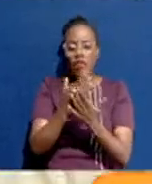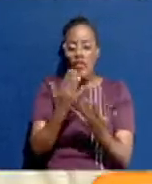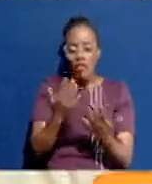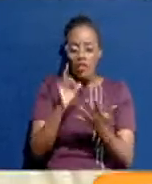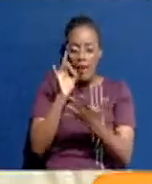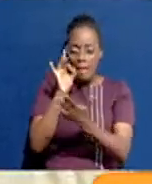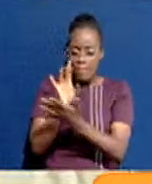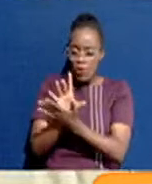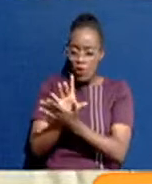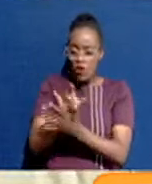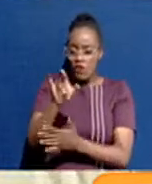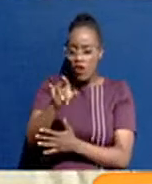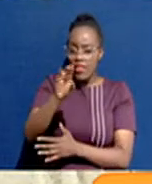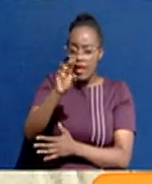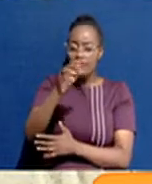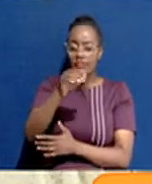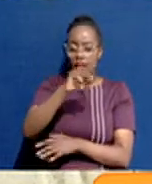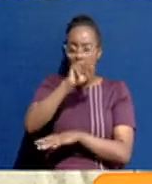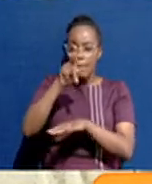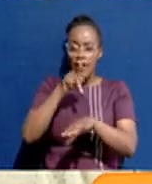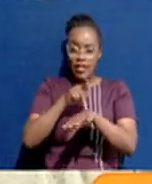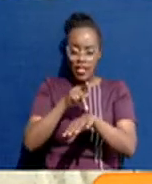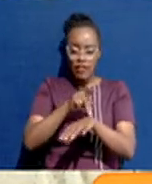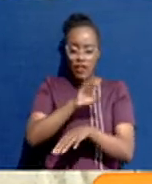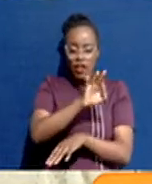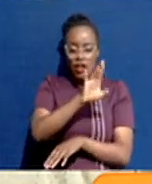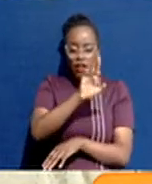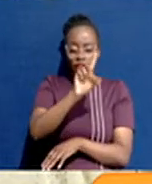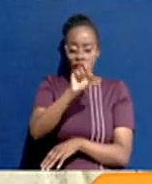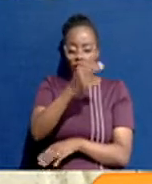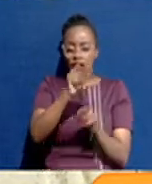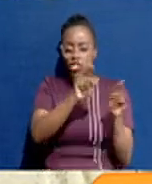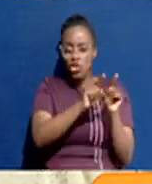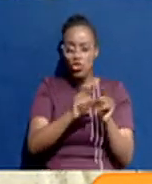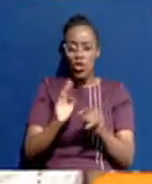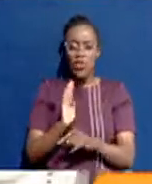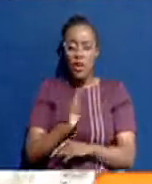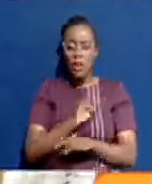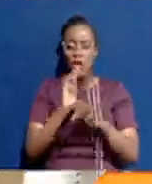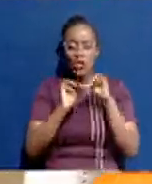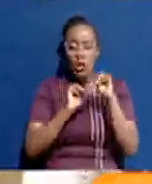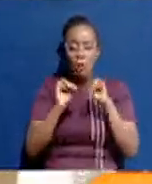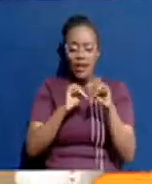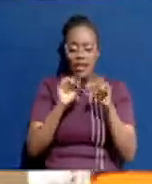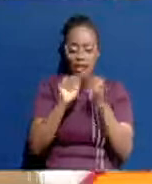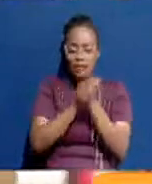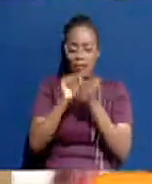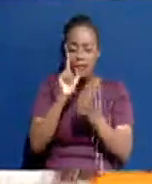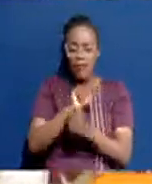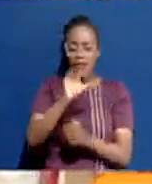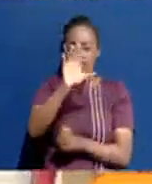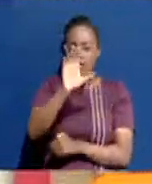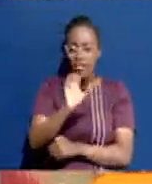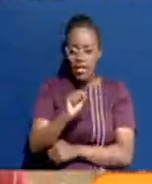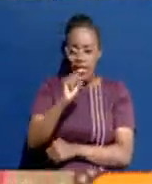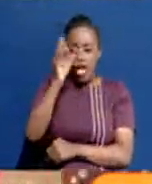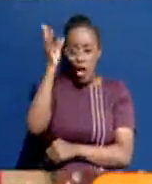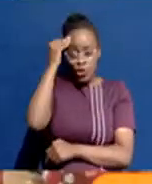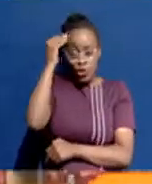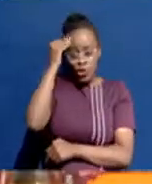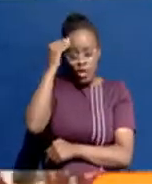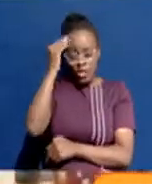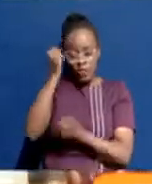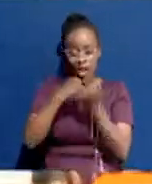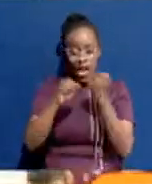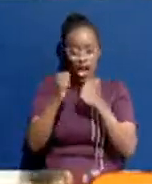of the principal of the school, Frida Ndolo, and the dissolution of the board of management, saying Education CS Ezekiel Machogu's